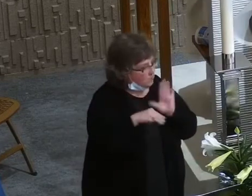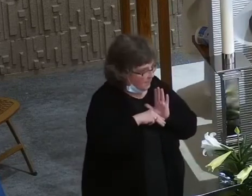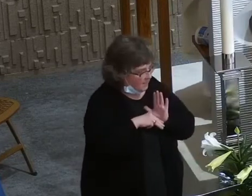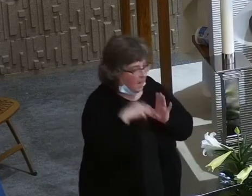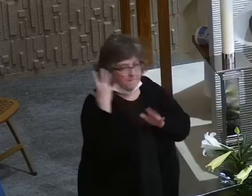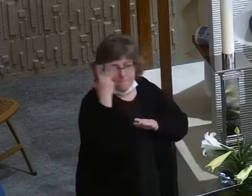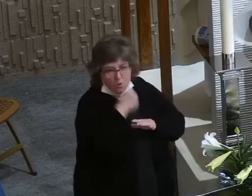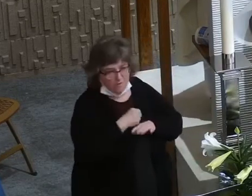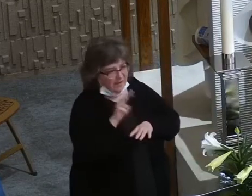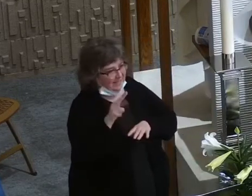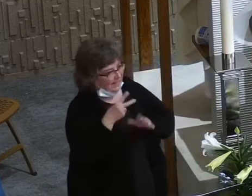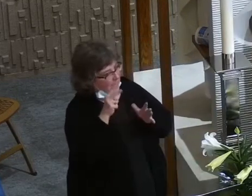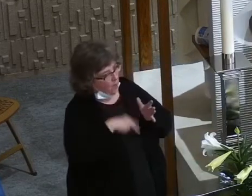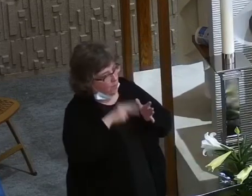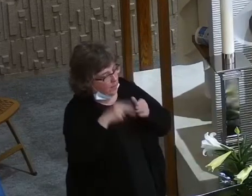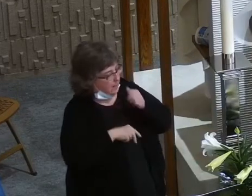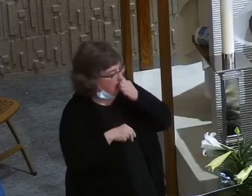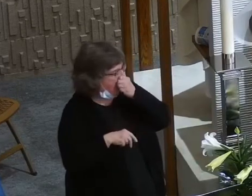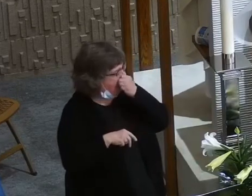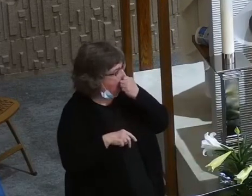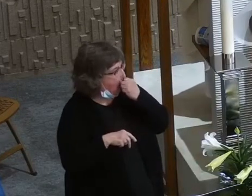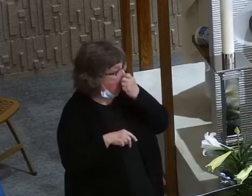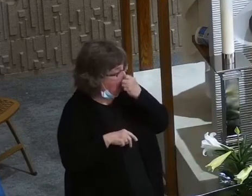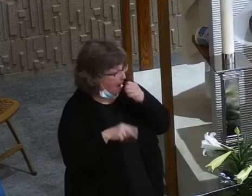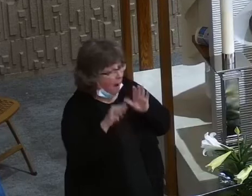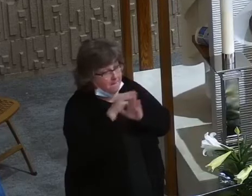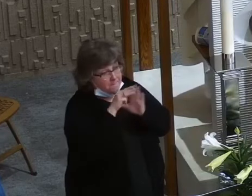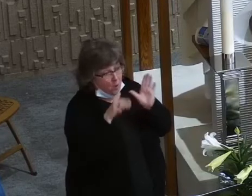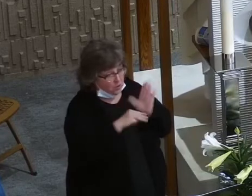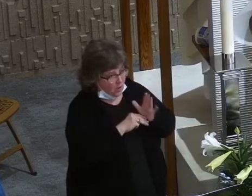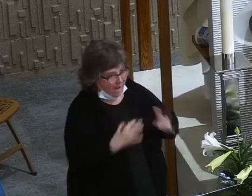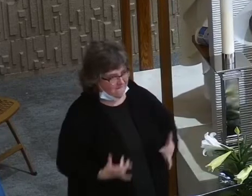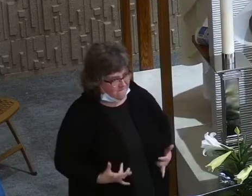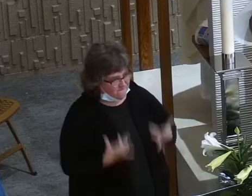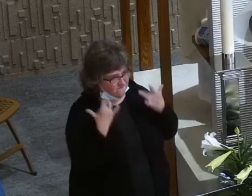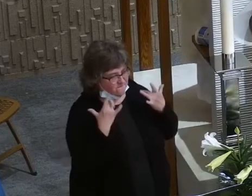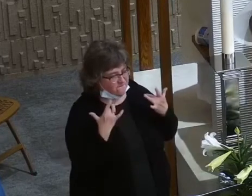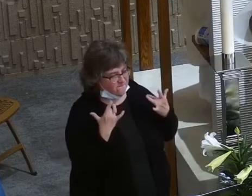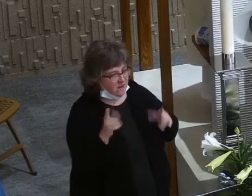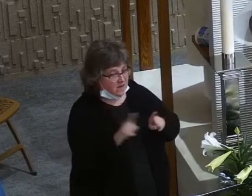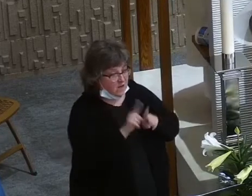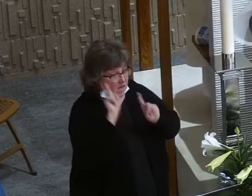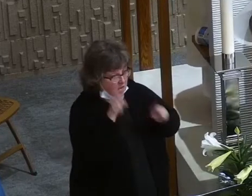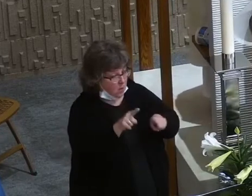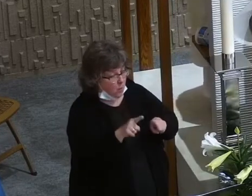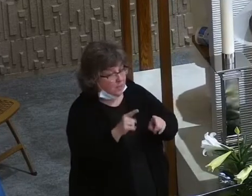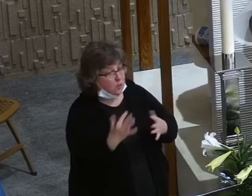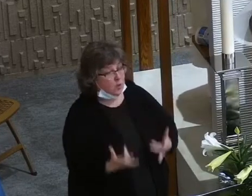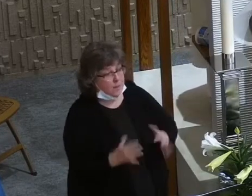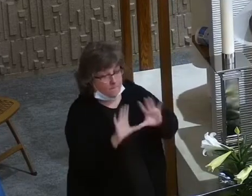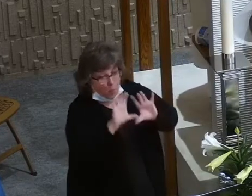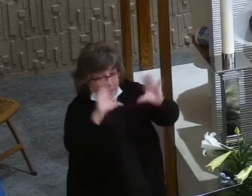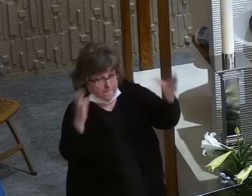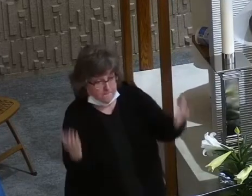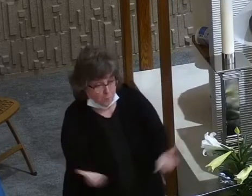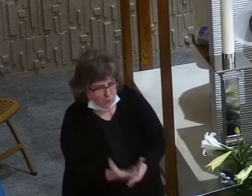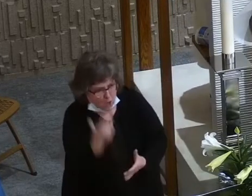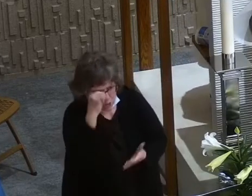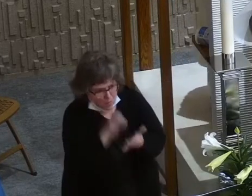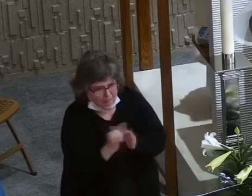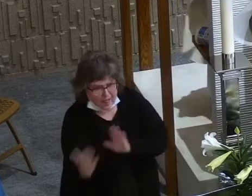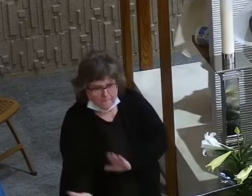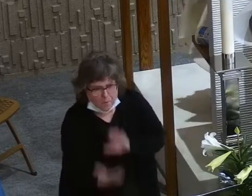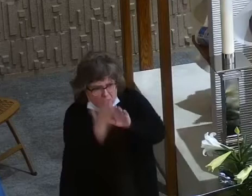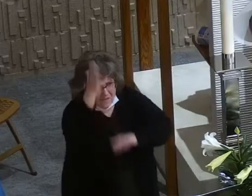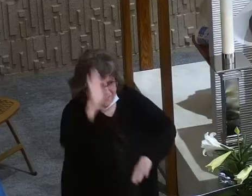heard the beautiful second reading sung, and Moses was on fire too. Well, first of all, he went to the burning bush, and he knew he was in